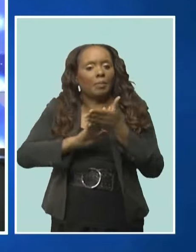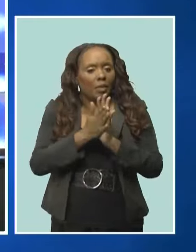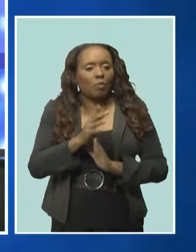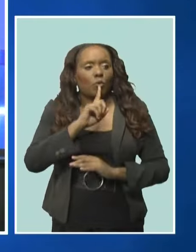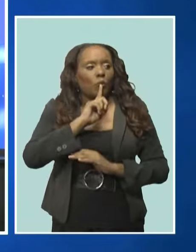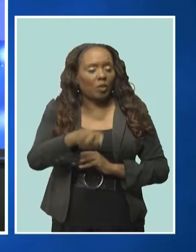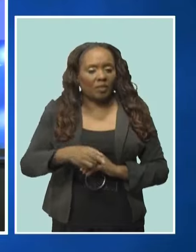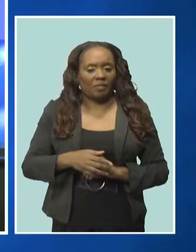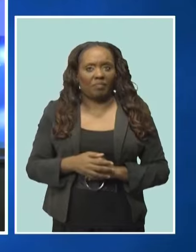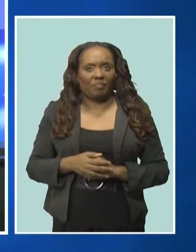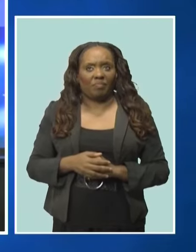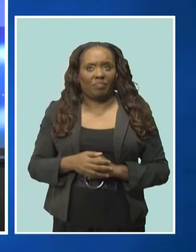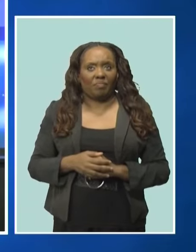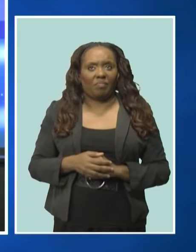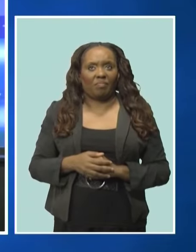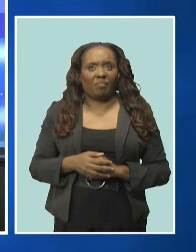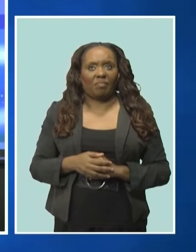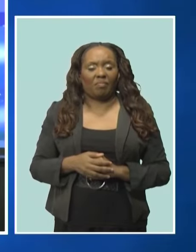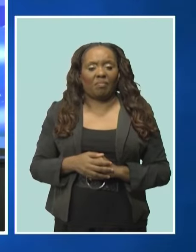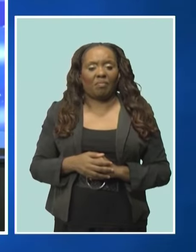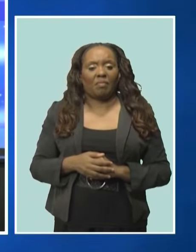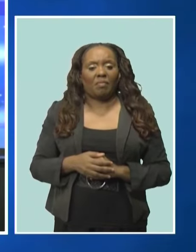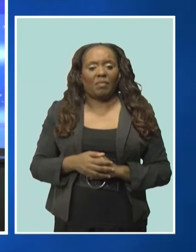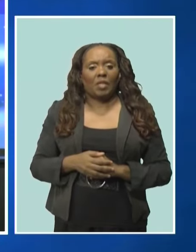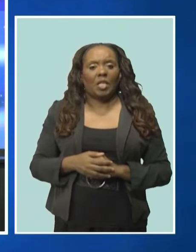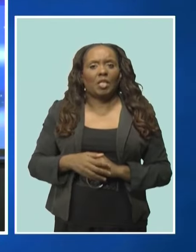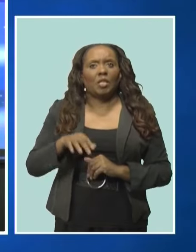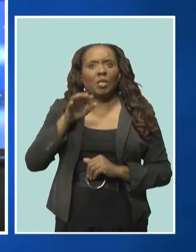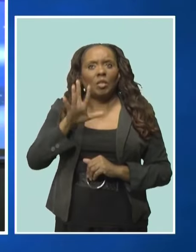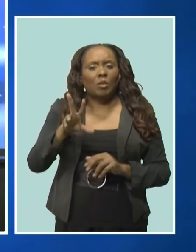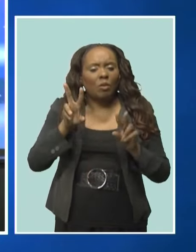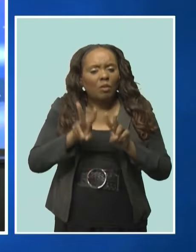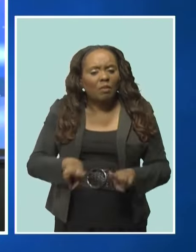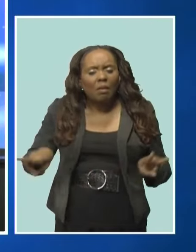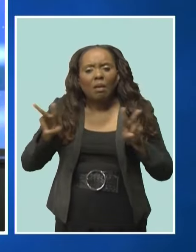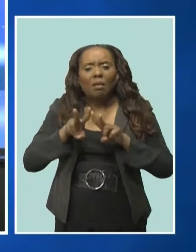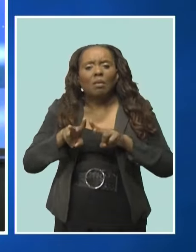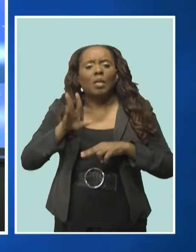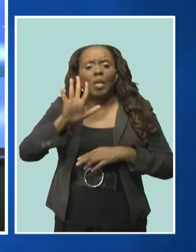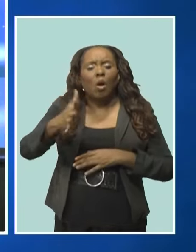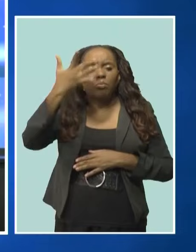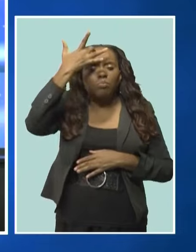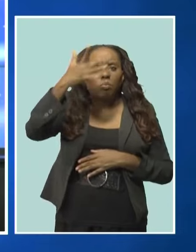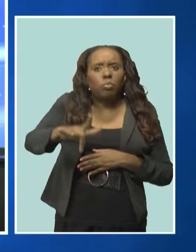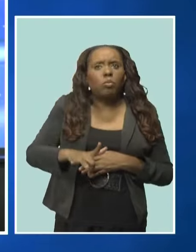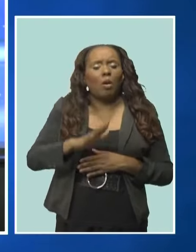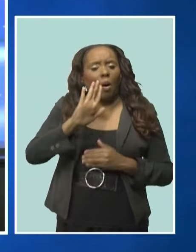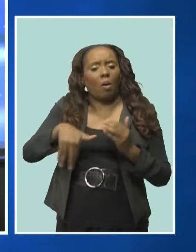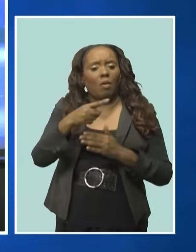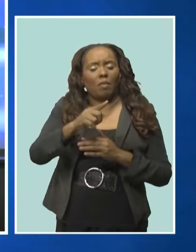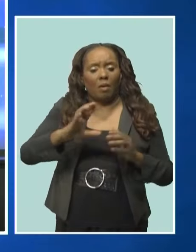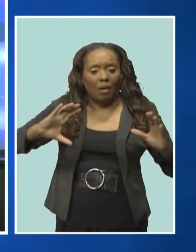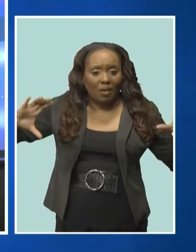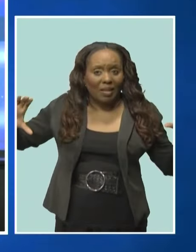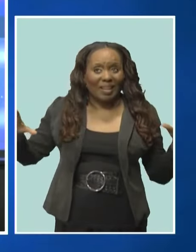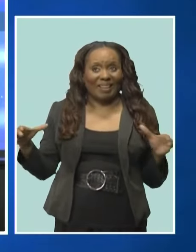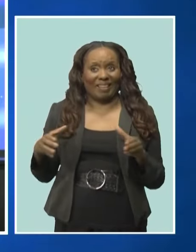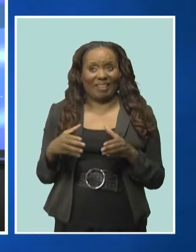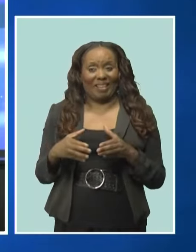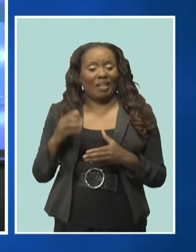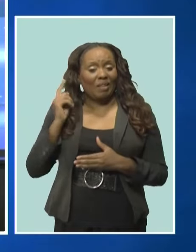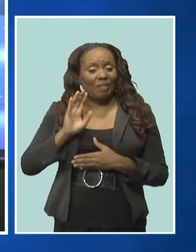the collective value of the individual brilliance that you all bring to this room and to